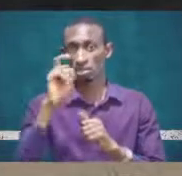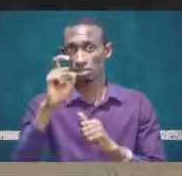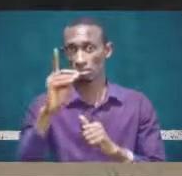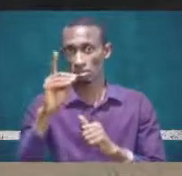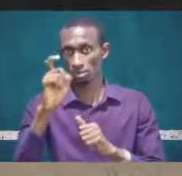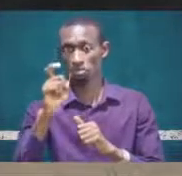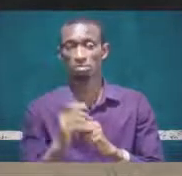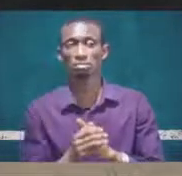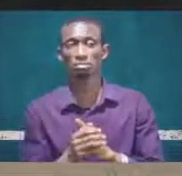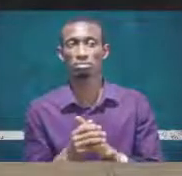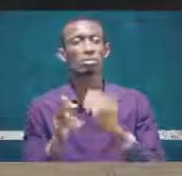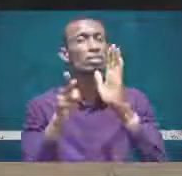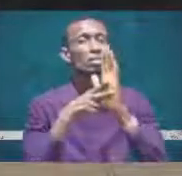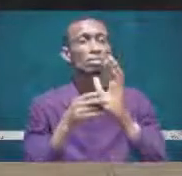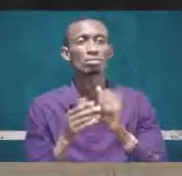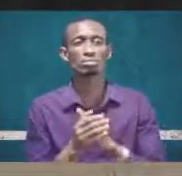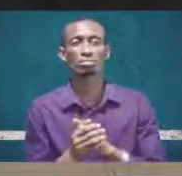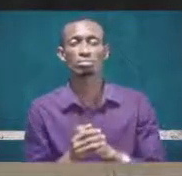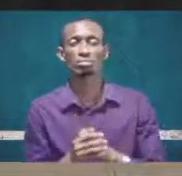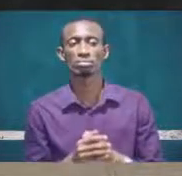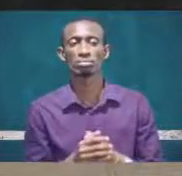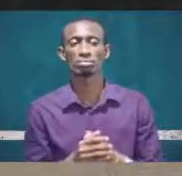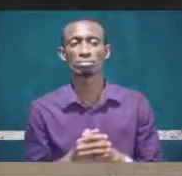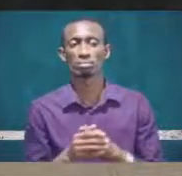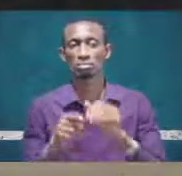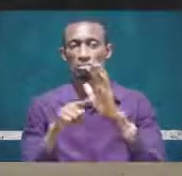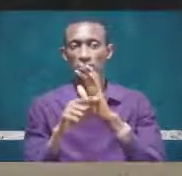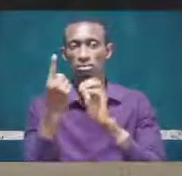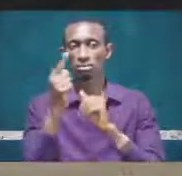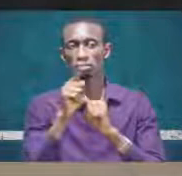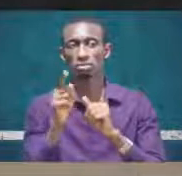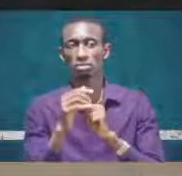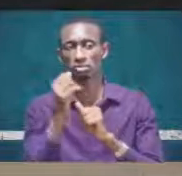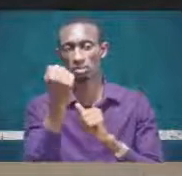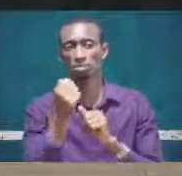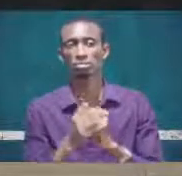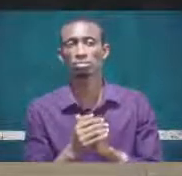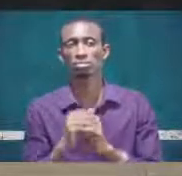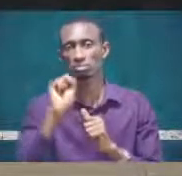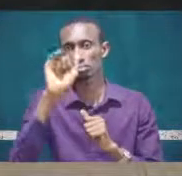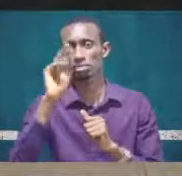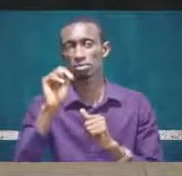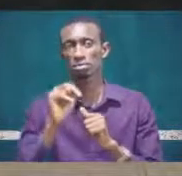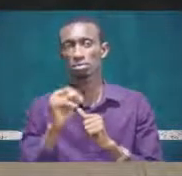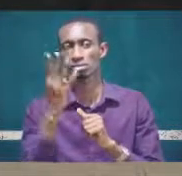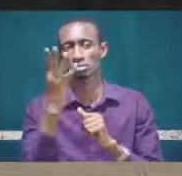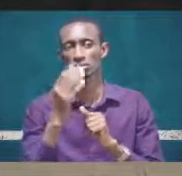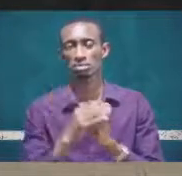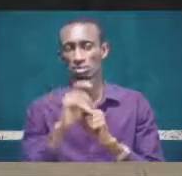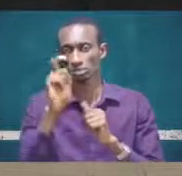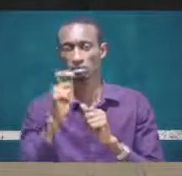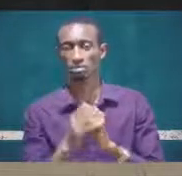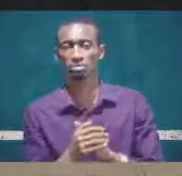dx is equal to minus 1 divided by 5 sine